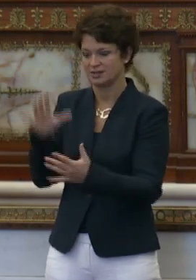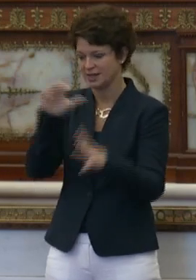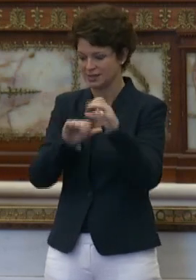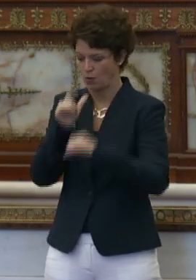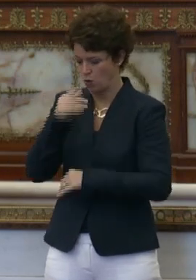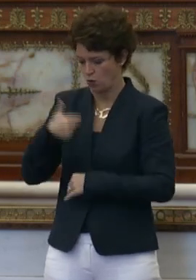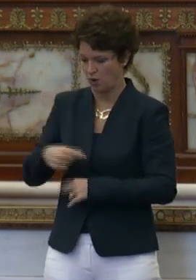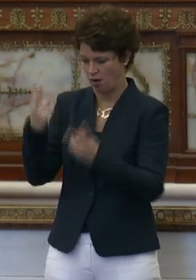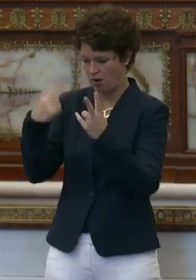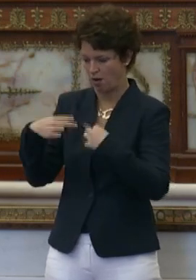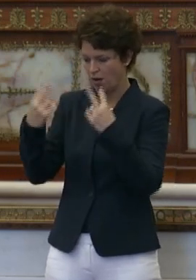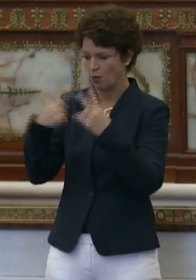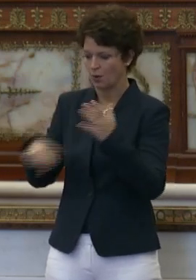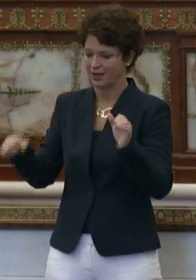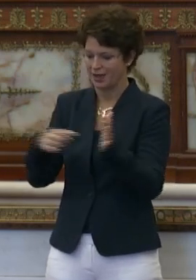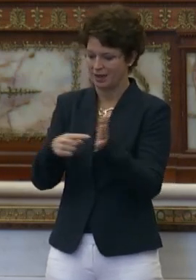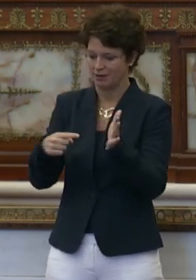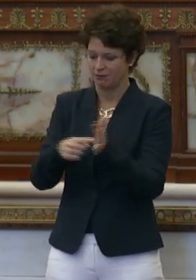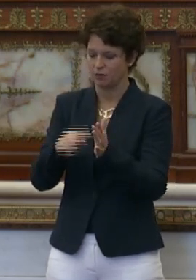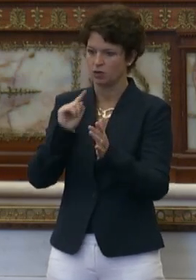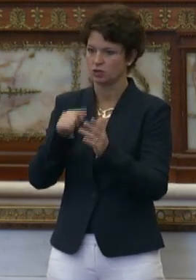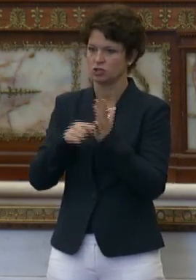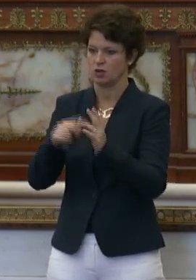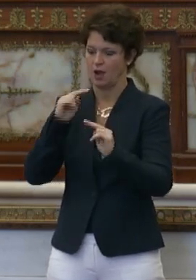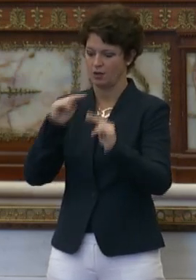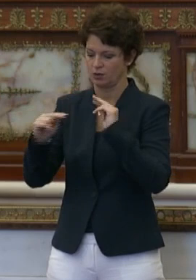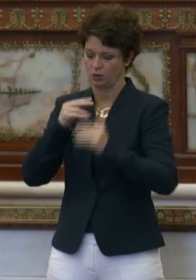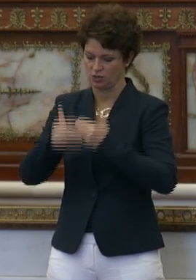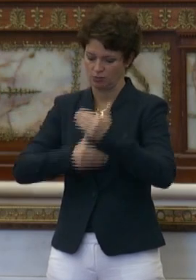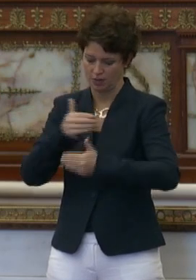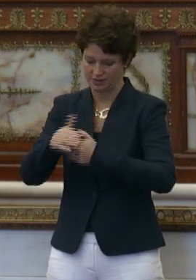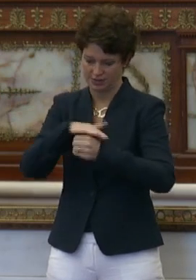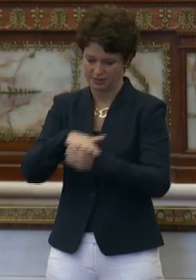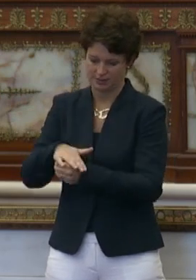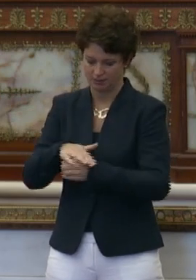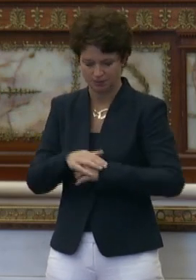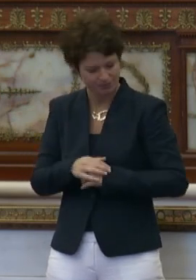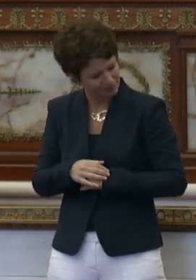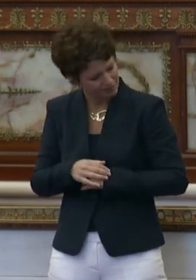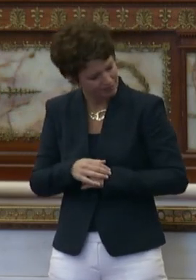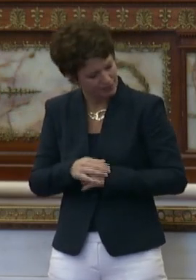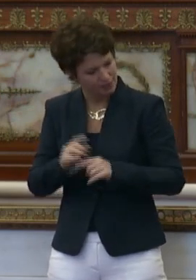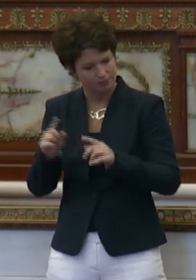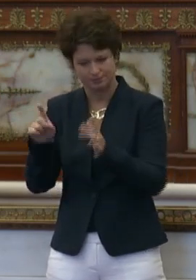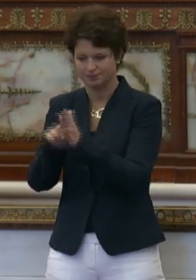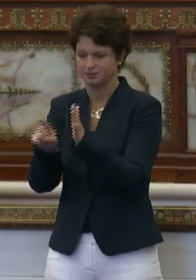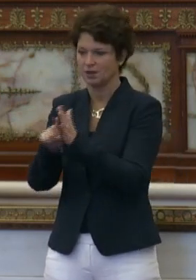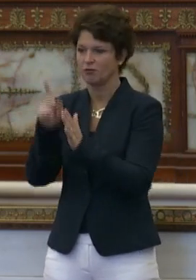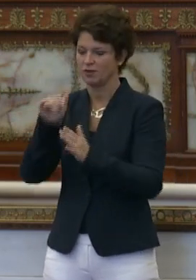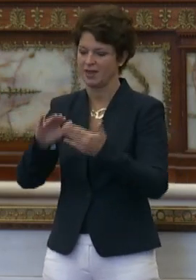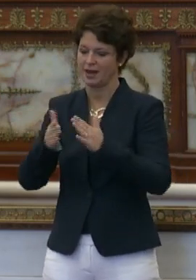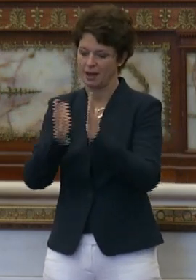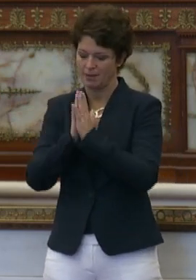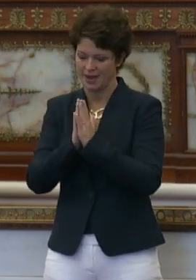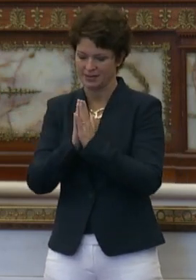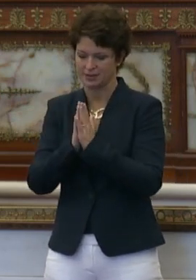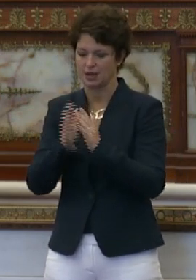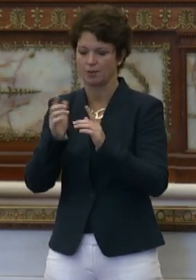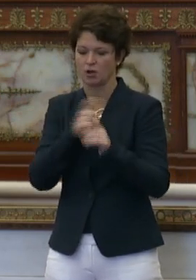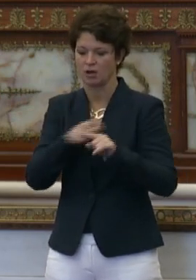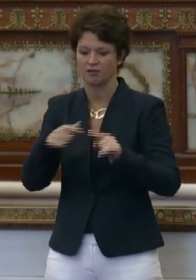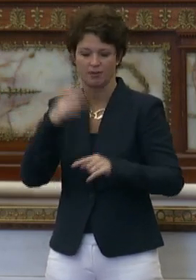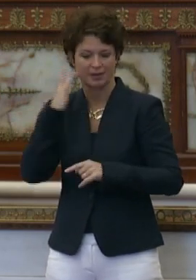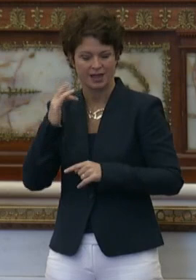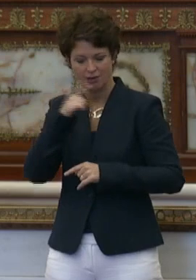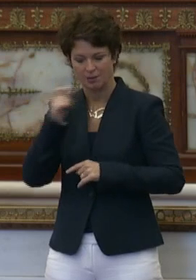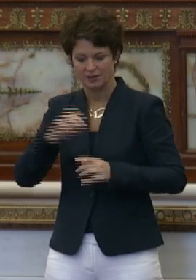we were or what we could afford showed up in our negotiation process. Philadelphia City Council members, I am calling from California because